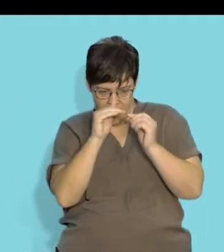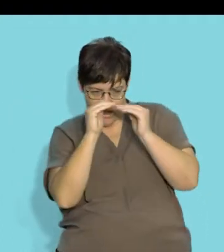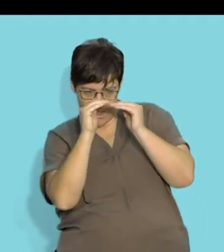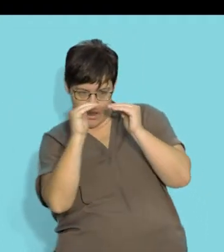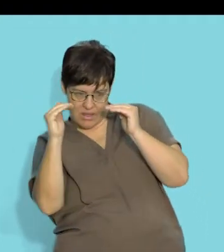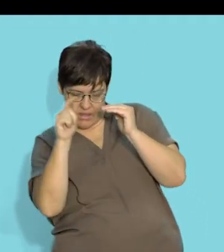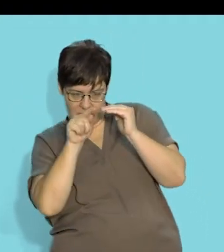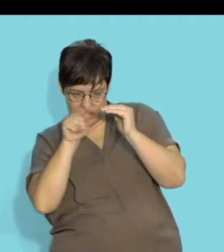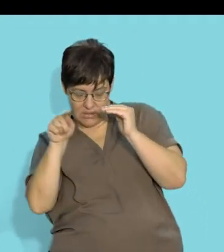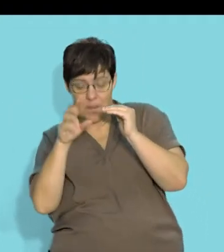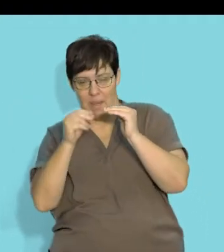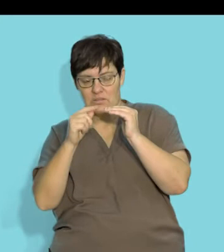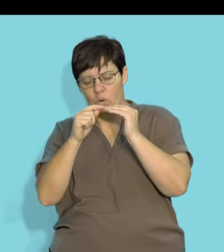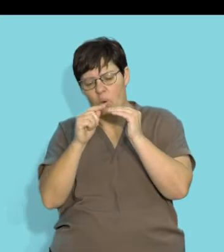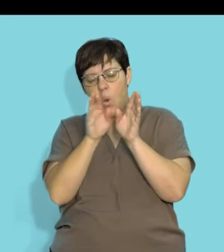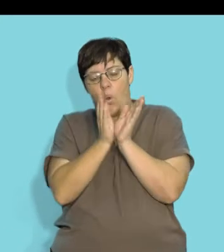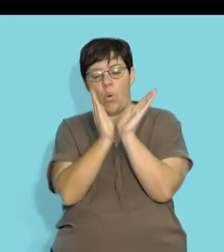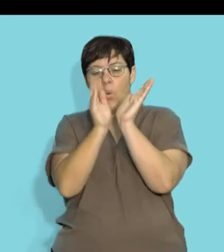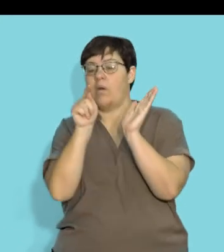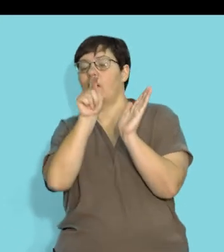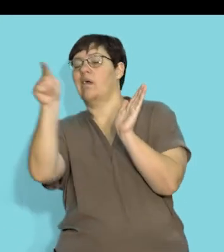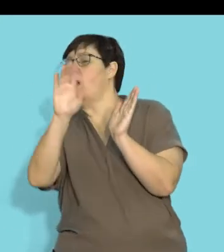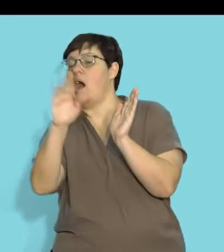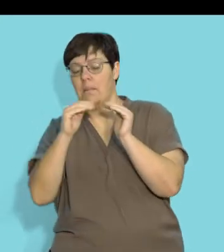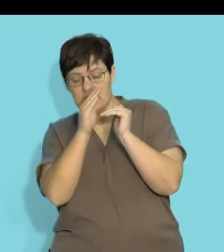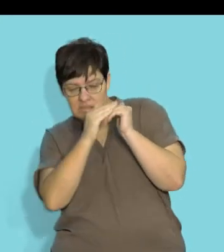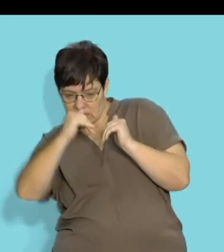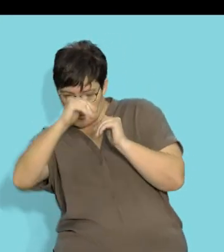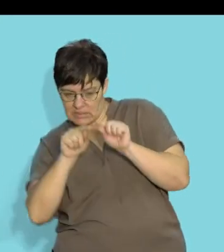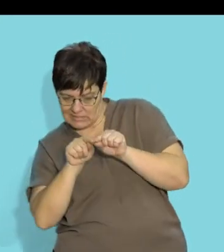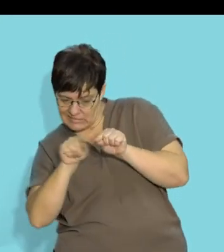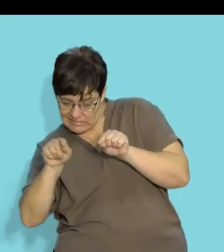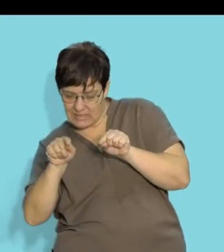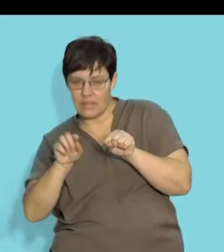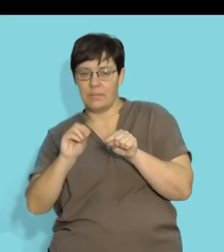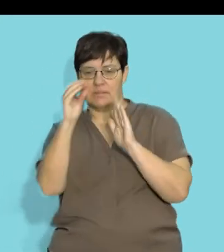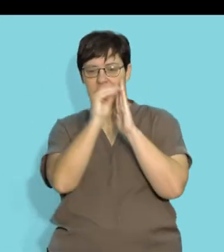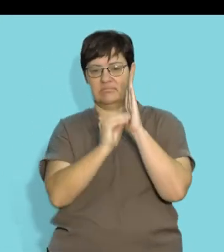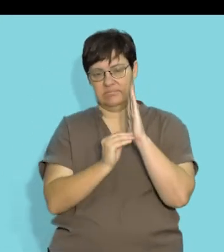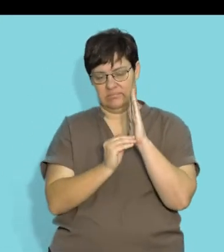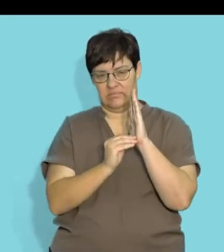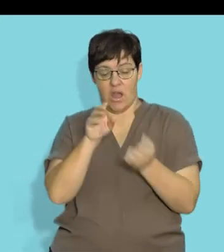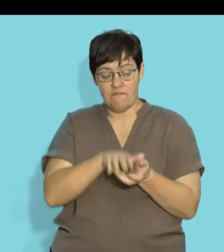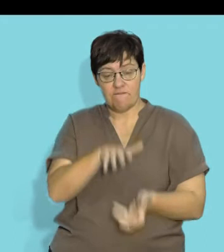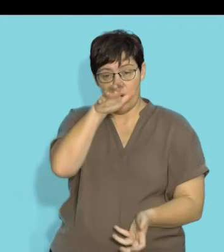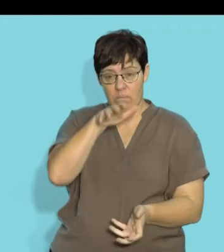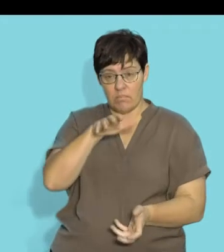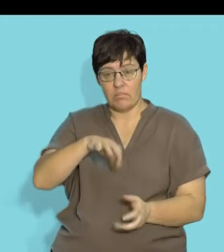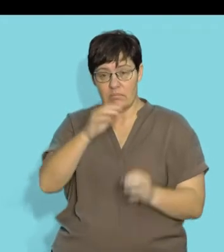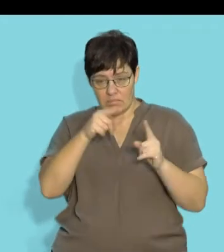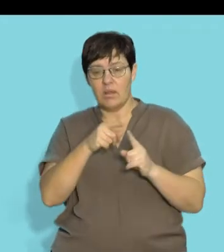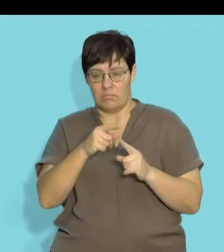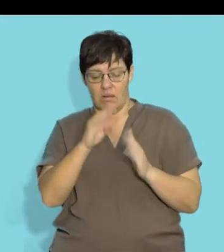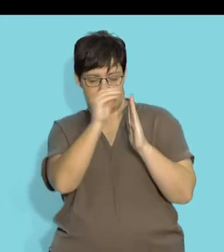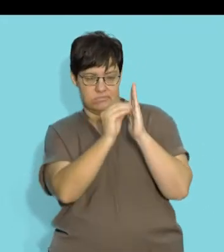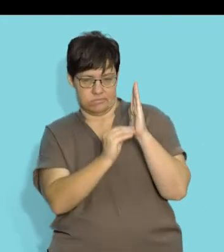surface. So make sure that when you take readings, they're actually correct. And we also need to keep record of volume of